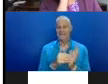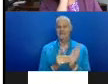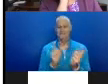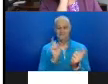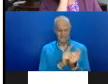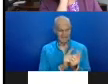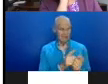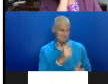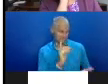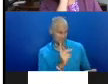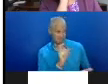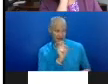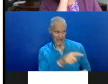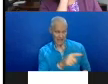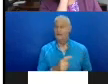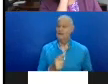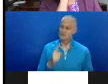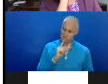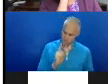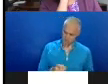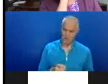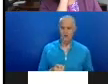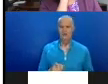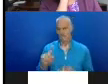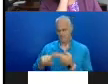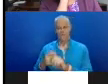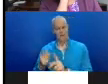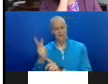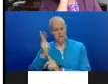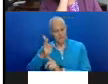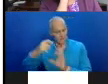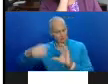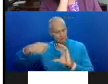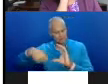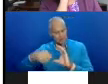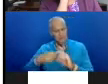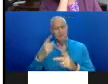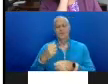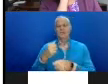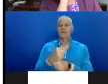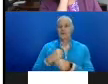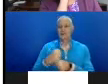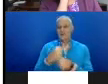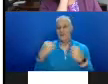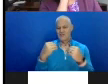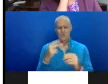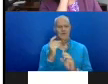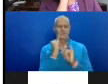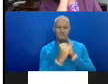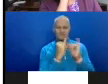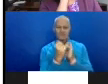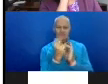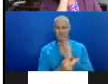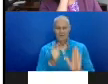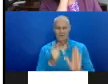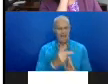asked him if he would do it, and he agreed. So she got a friend behind the camera, went to a coffee shop, and actually interviewed him for 2.5 hours about the violence